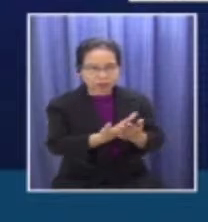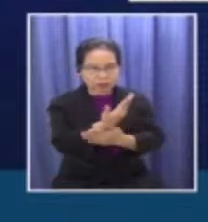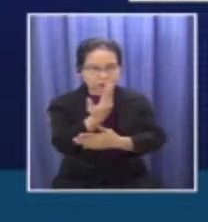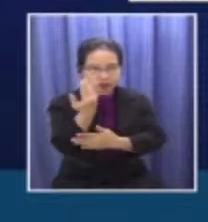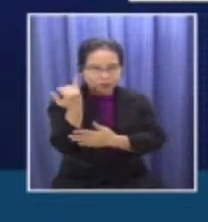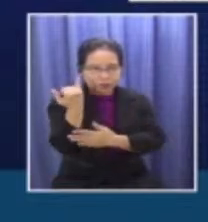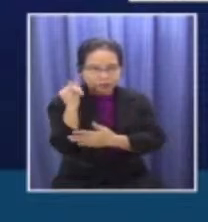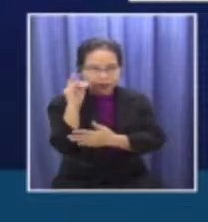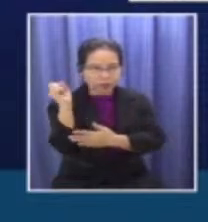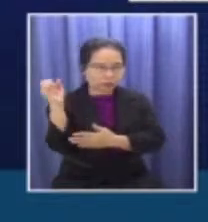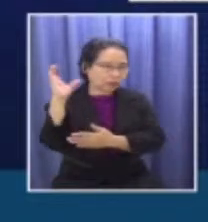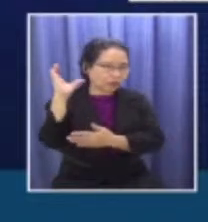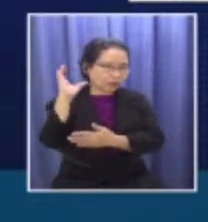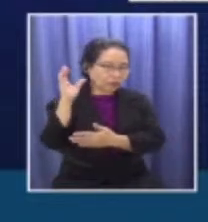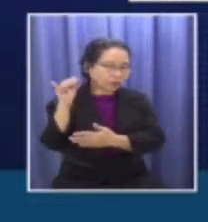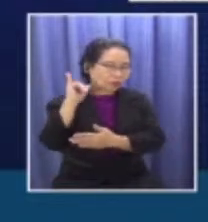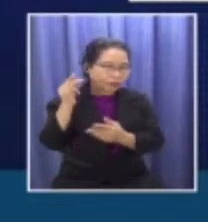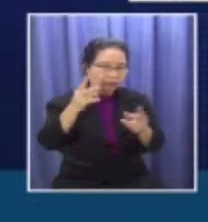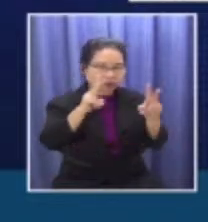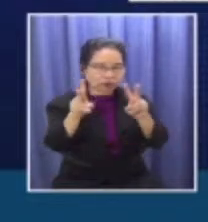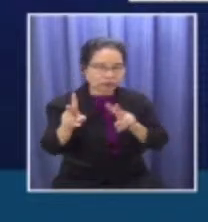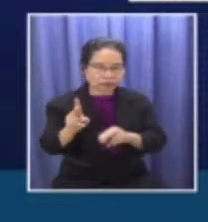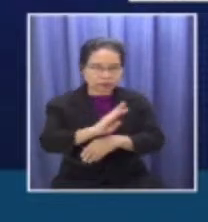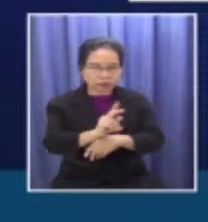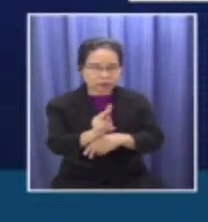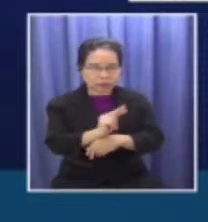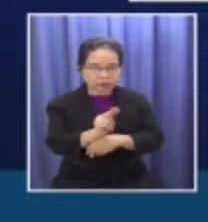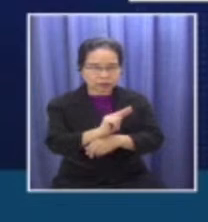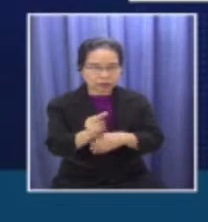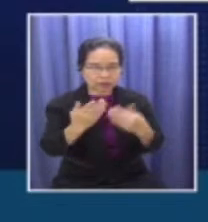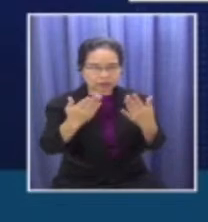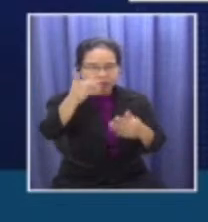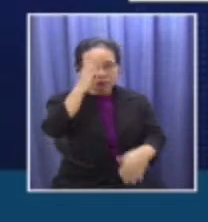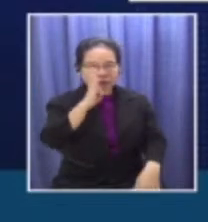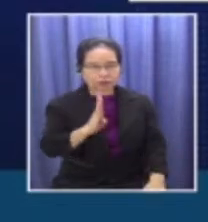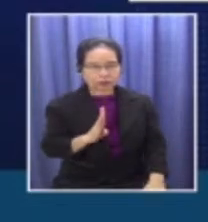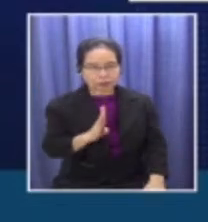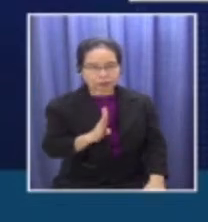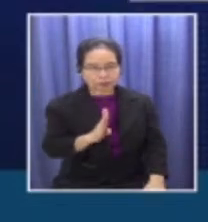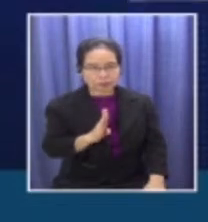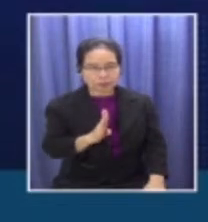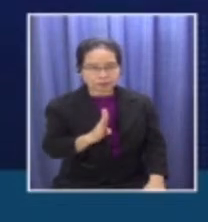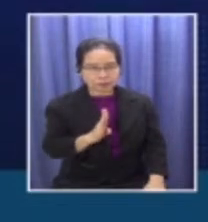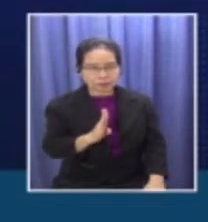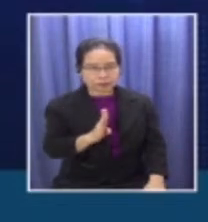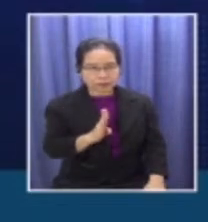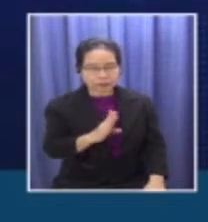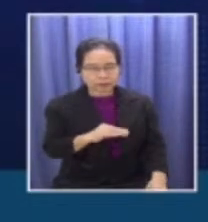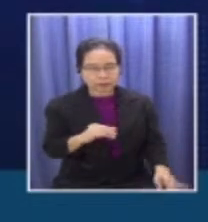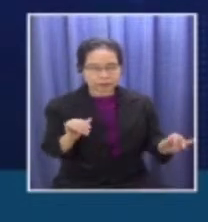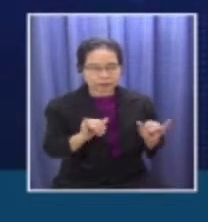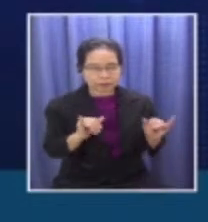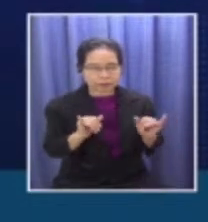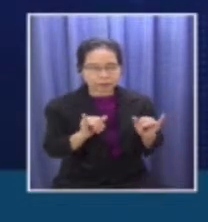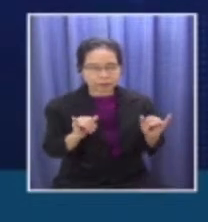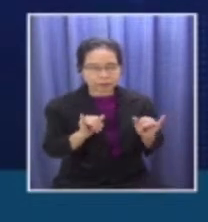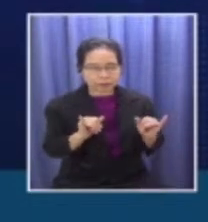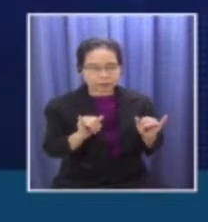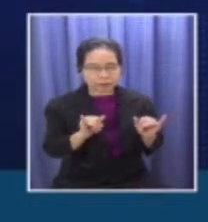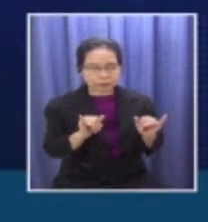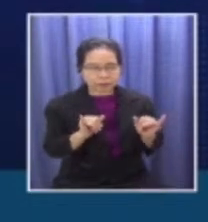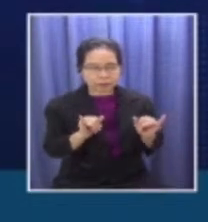lost gospel of Judas that was discovered, which I watched in Netflix, is that true? And